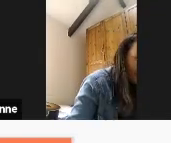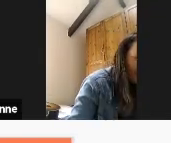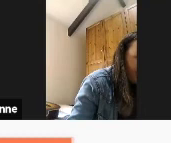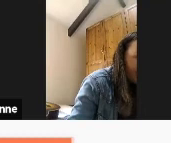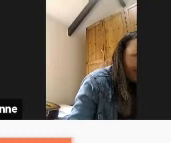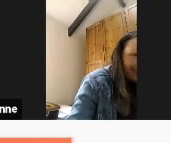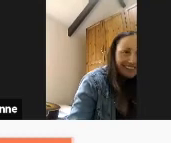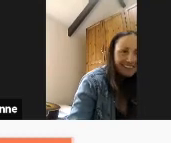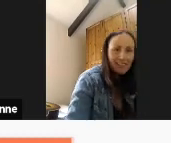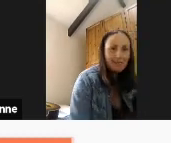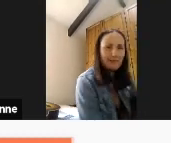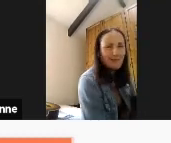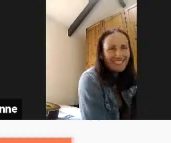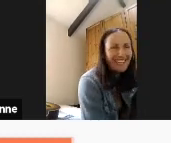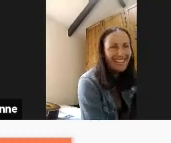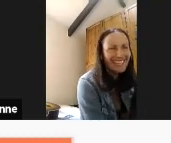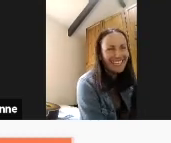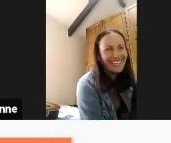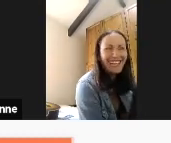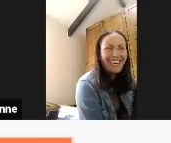Better do that on my screen because it's not going to happen for me.